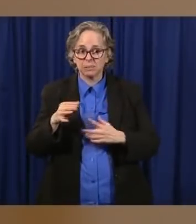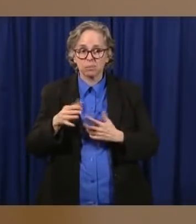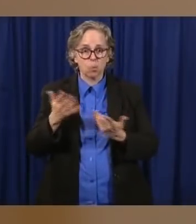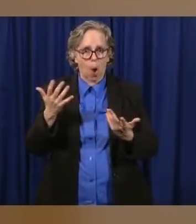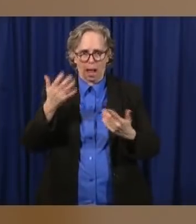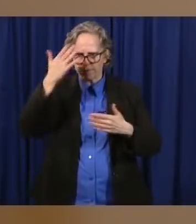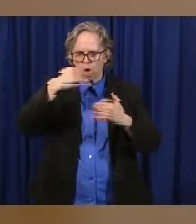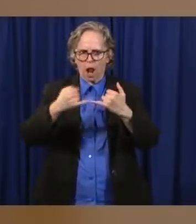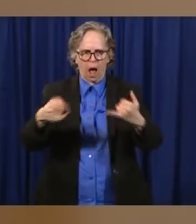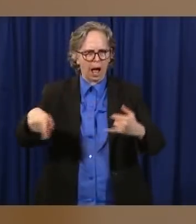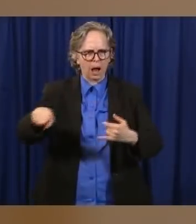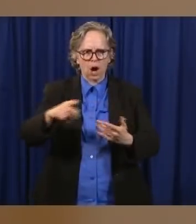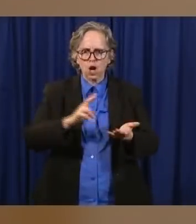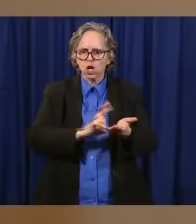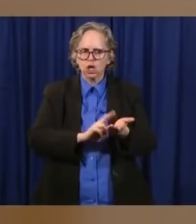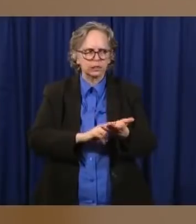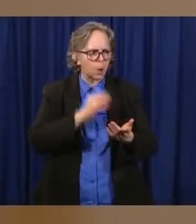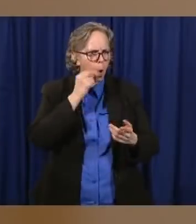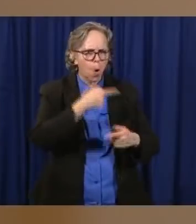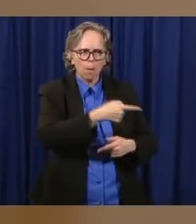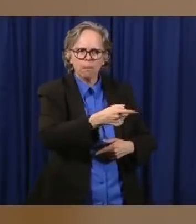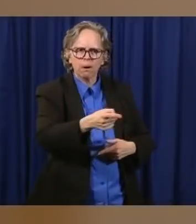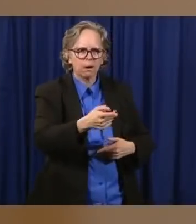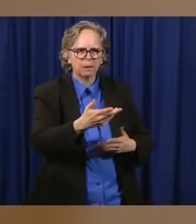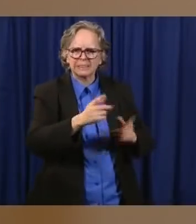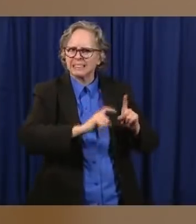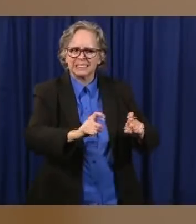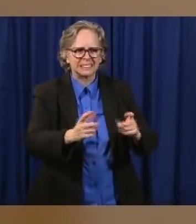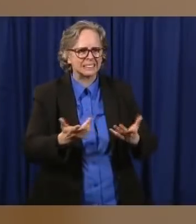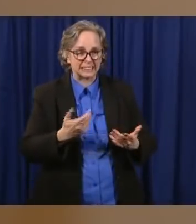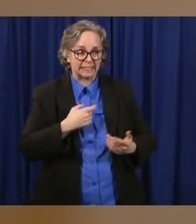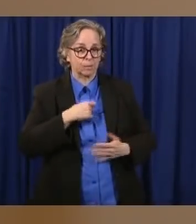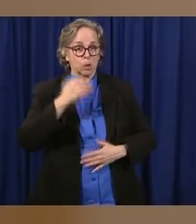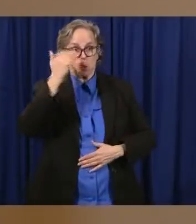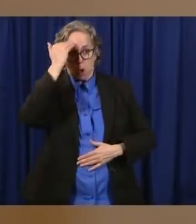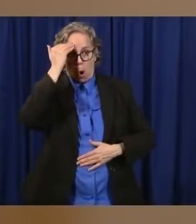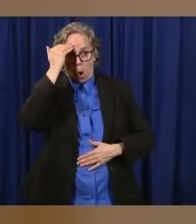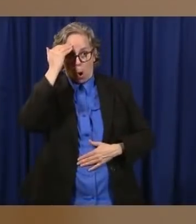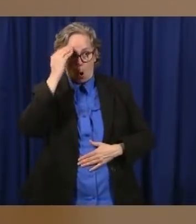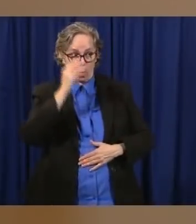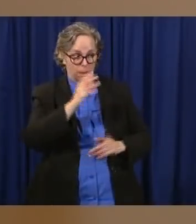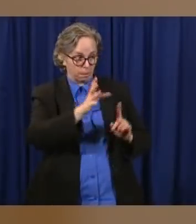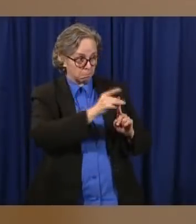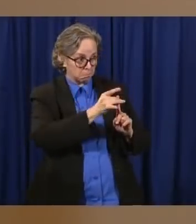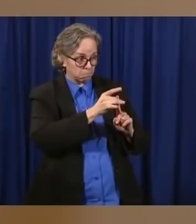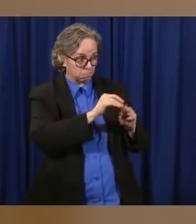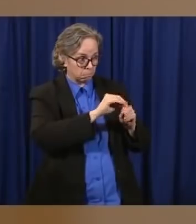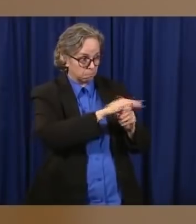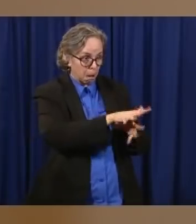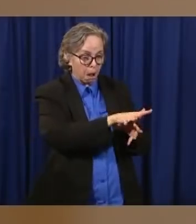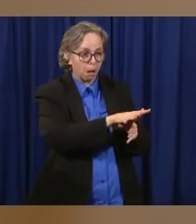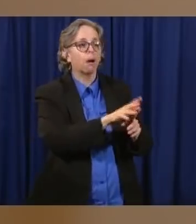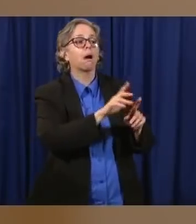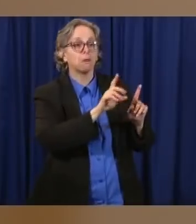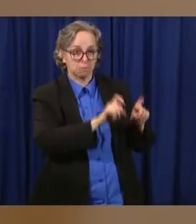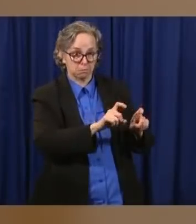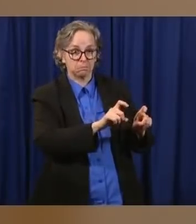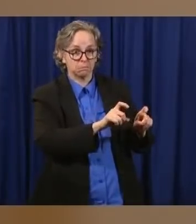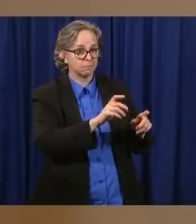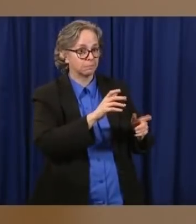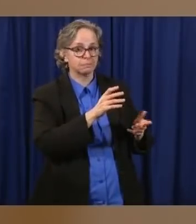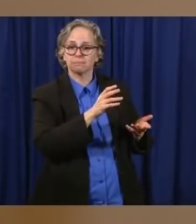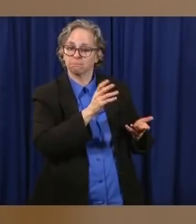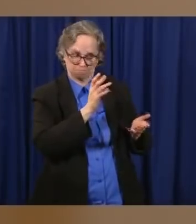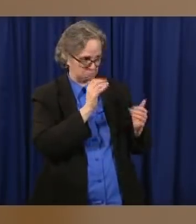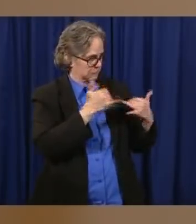of the staff, once they know that there's infection there, some tests are reserved and they assume it clinically. Again, the frustration